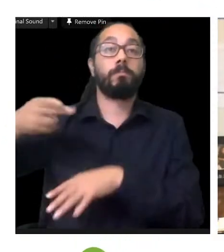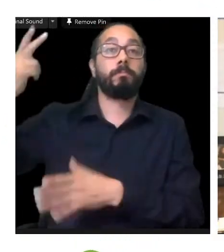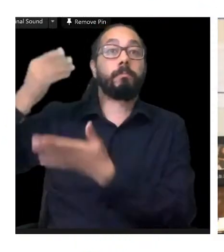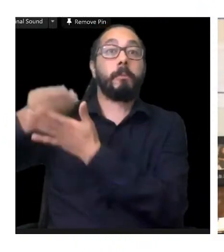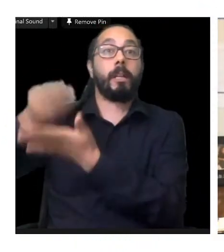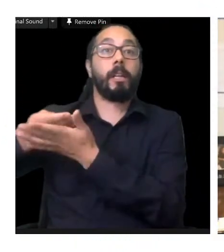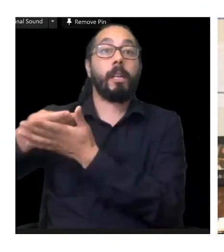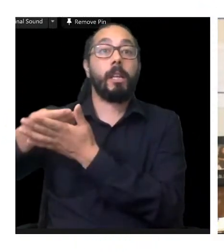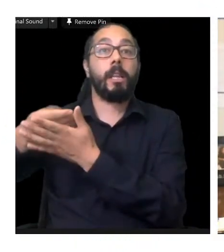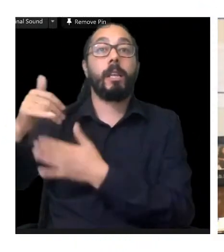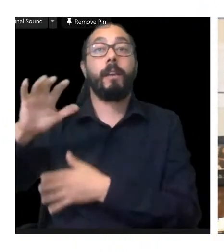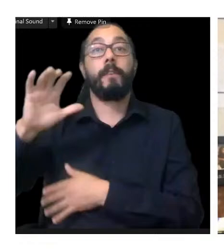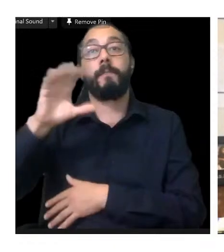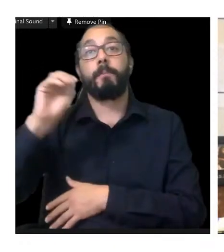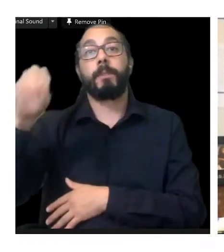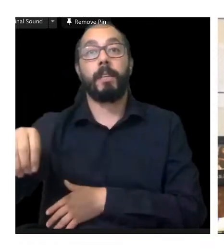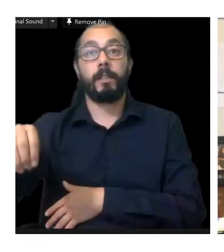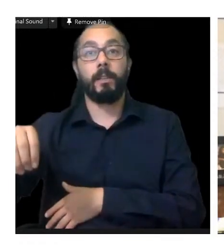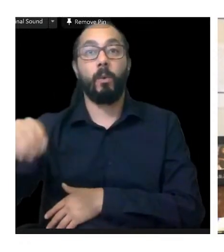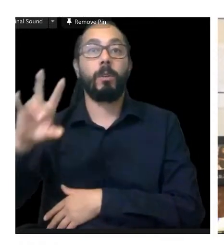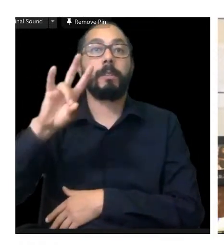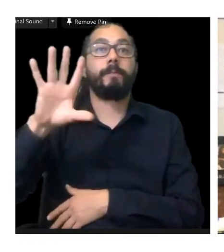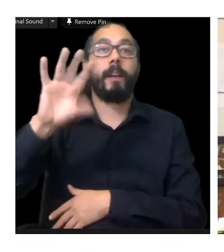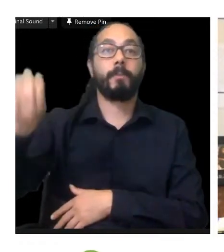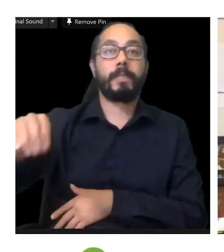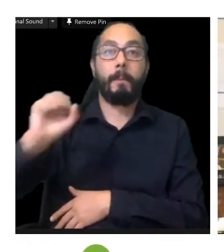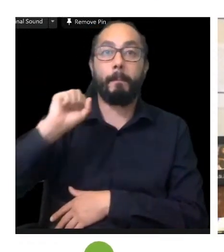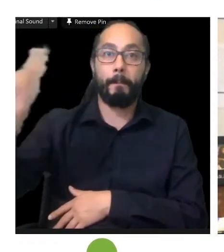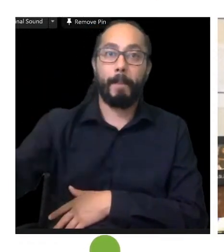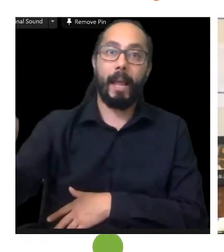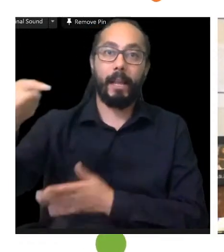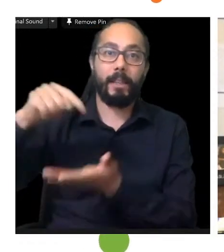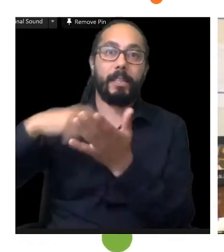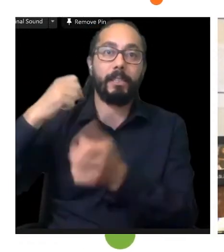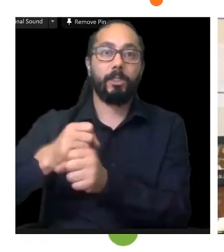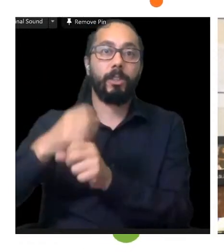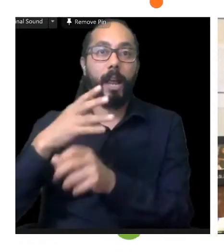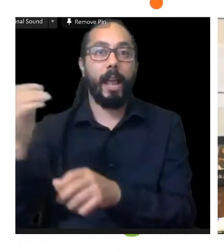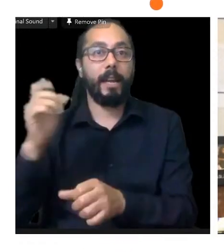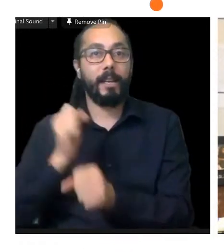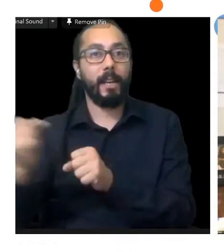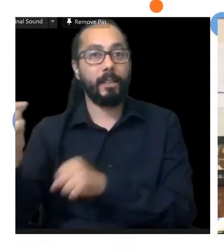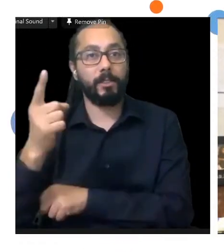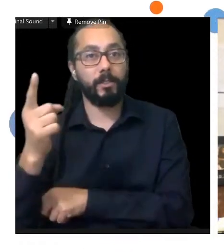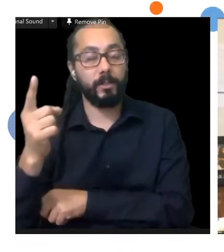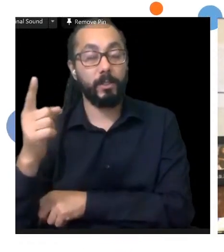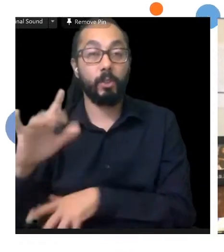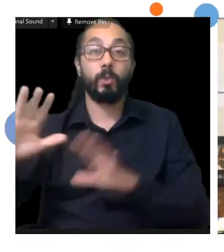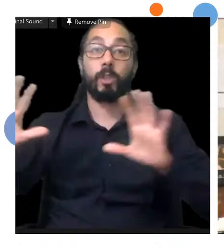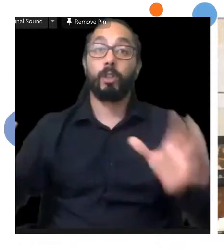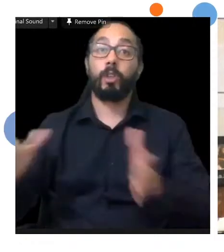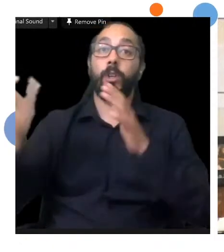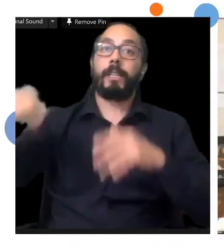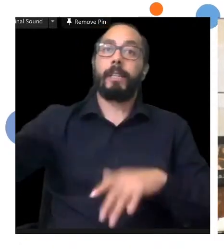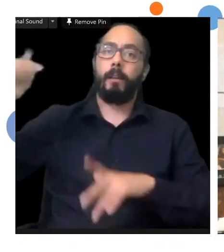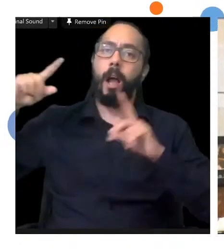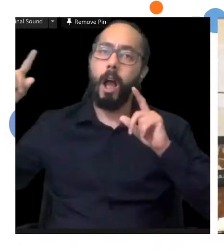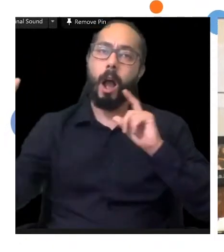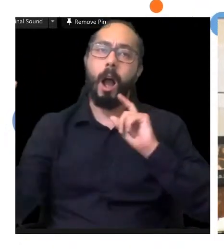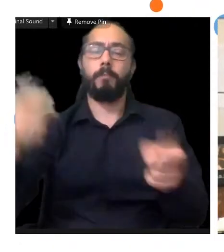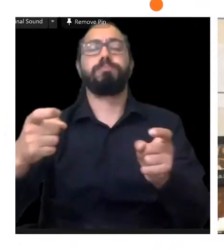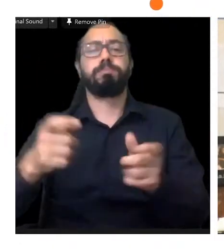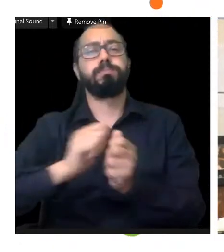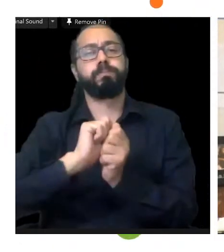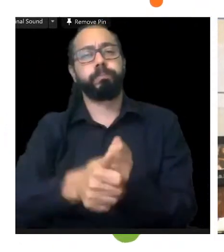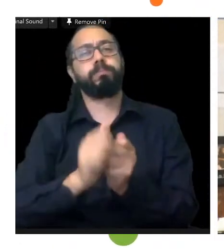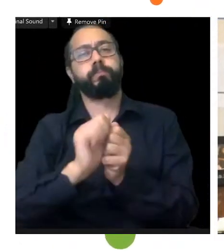check. What if they got 75% back this year and next year to encourage them to pull forward the